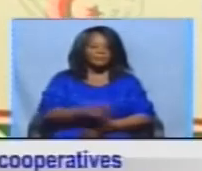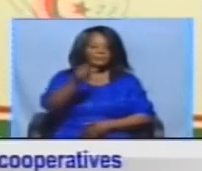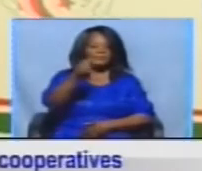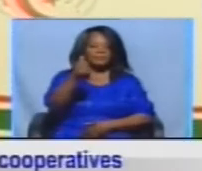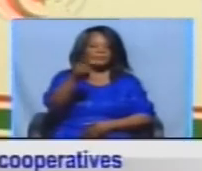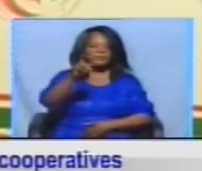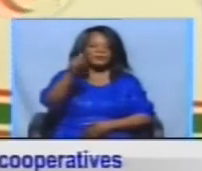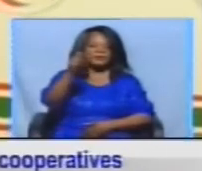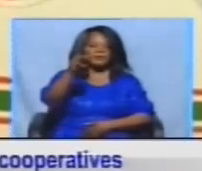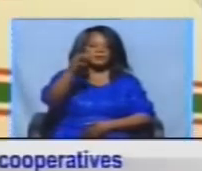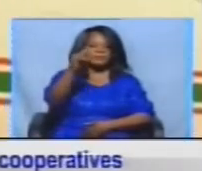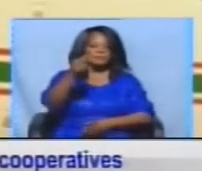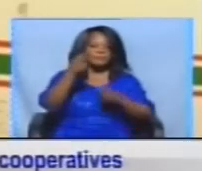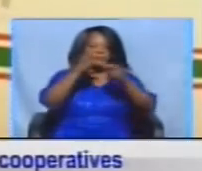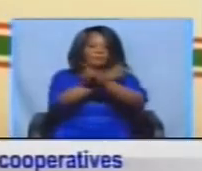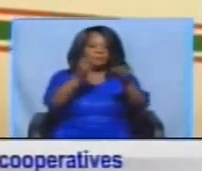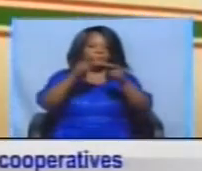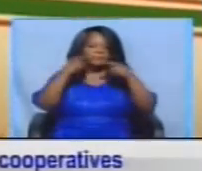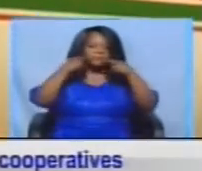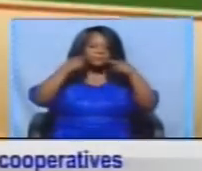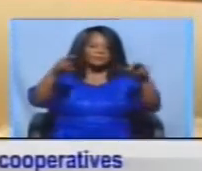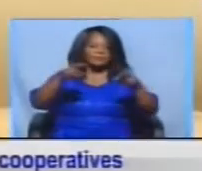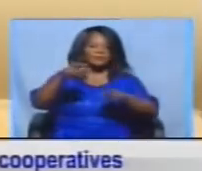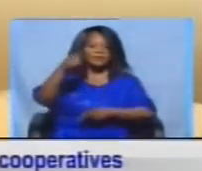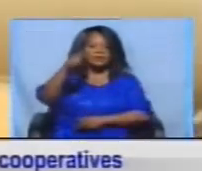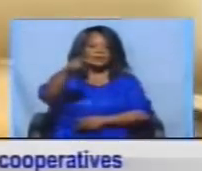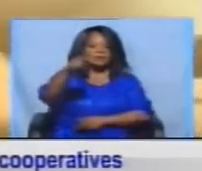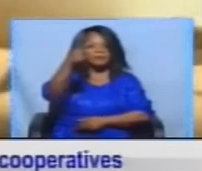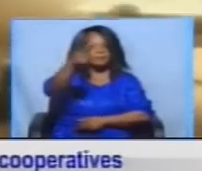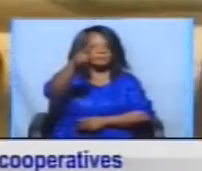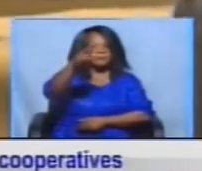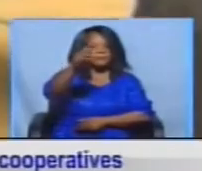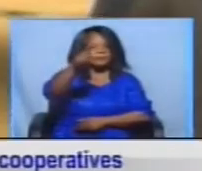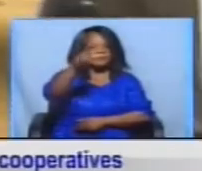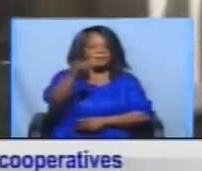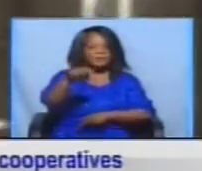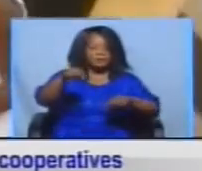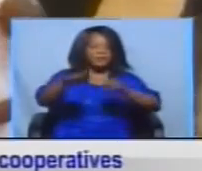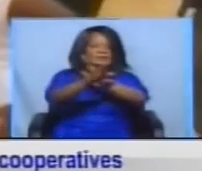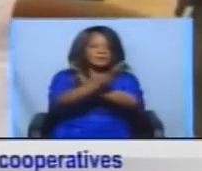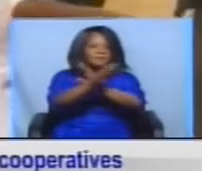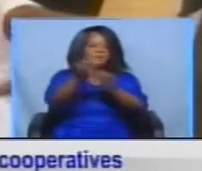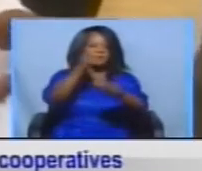Sahrawi Arab Democratic Republic President Brahim Ghali is in Zambia for a working visit.